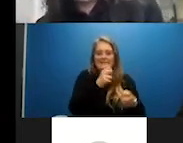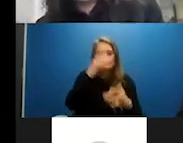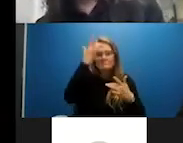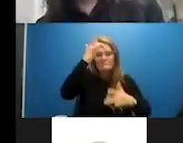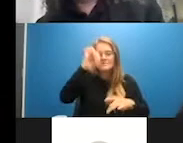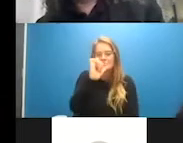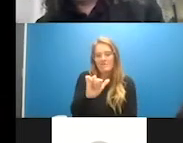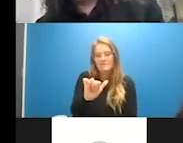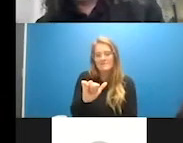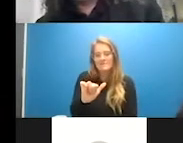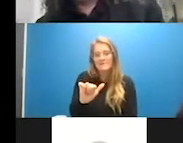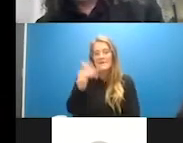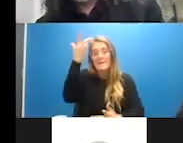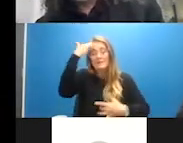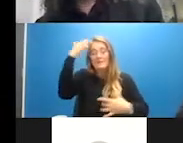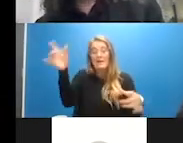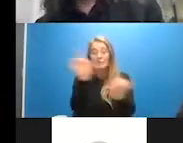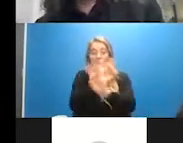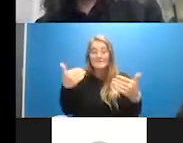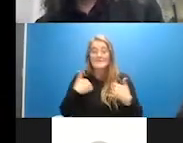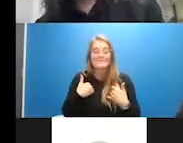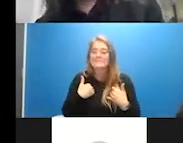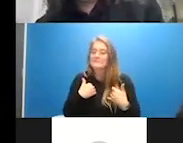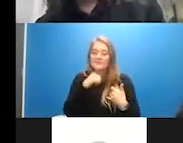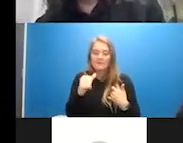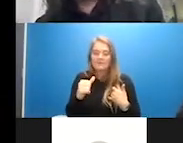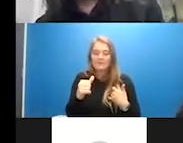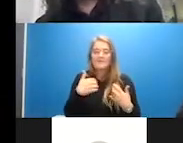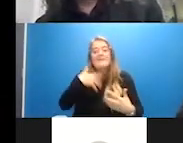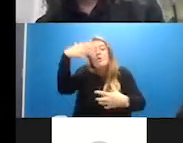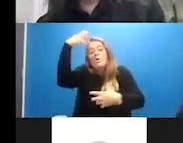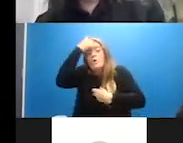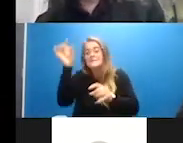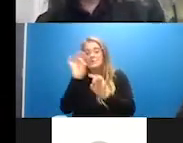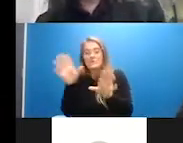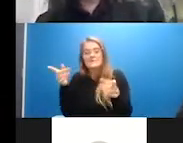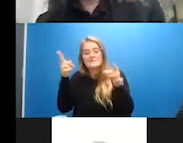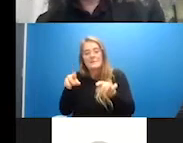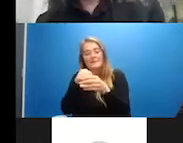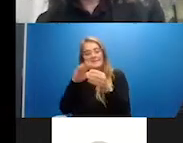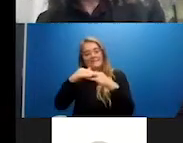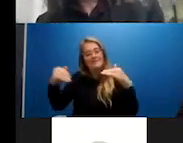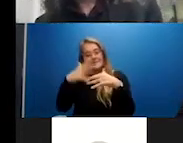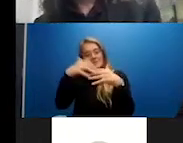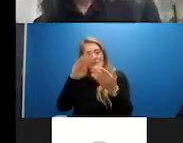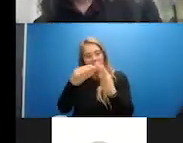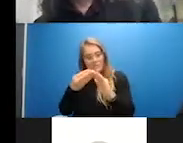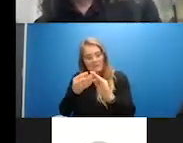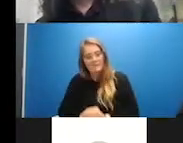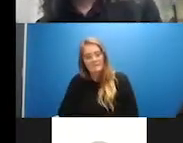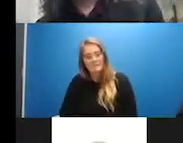health crisis in Indigenous communities. There is a colonization crisis in Indigenous communities.